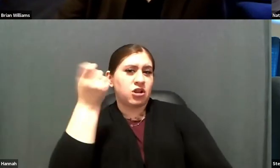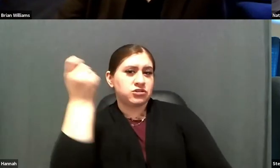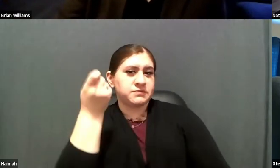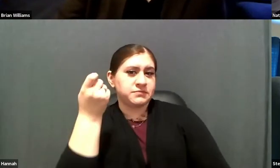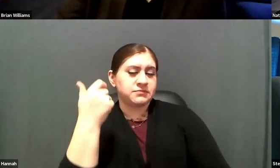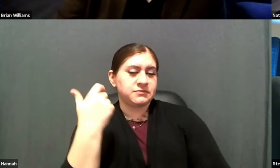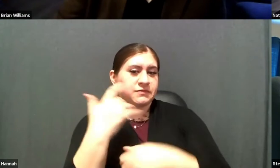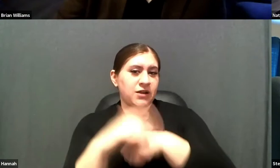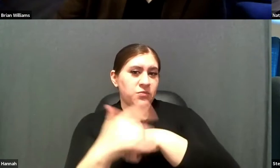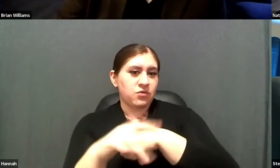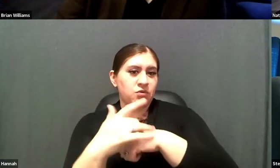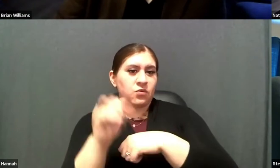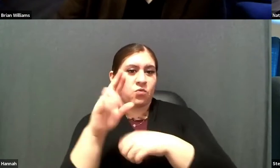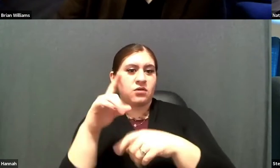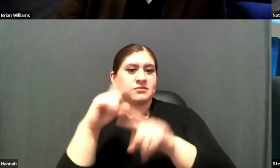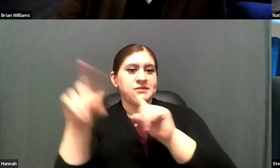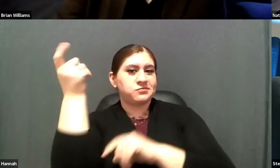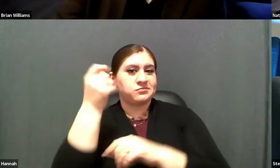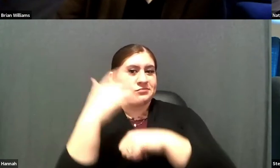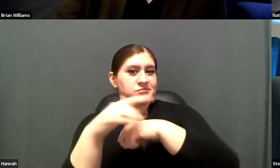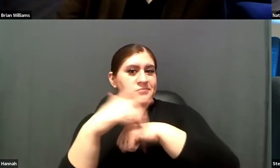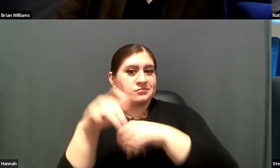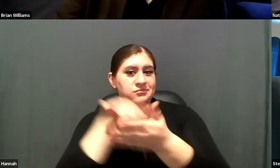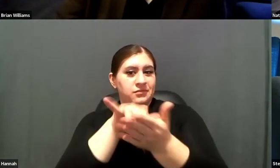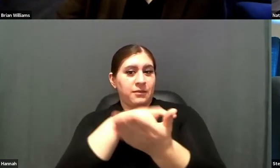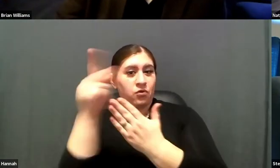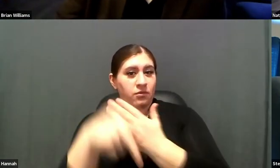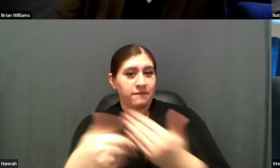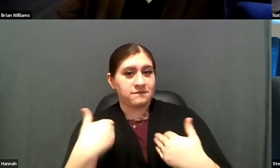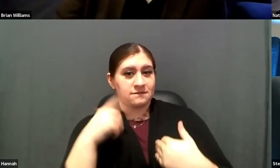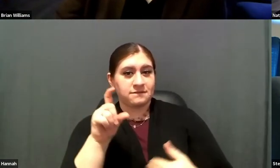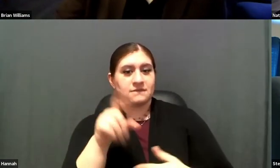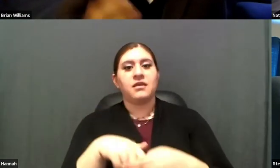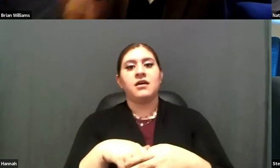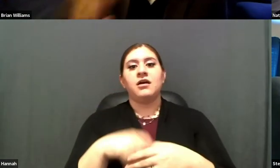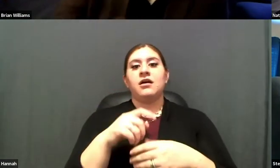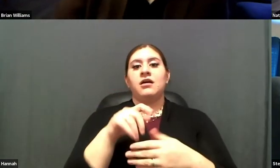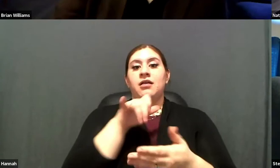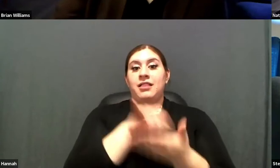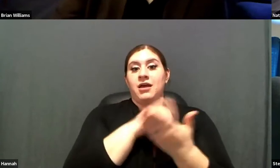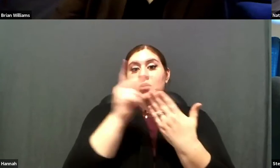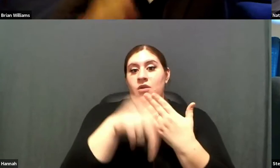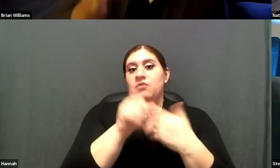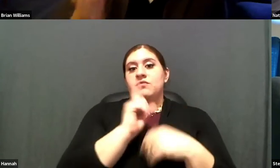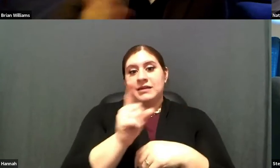Williams, or opportunities, I guess, within the program? Within the program, it's mainly the graduate